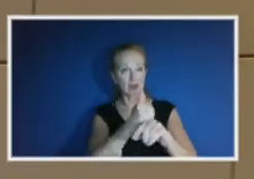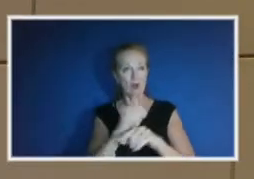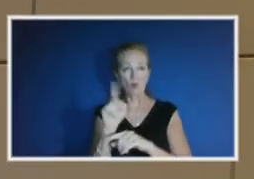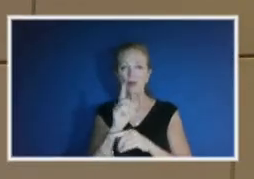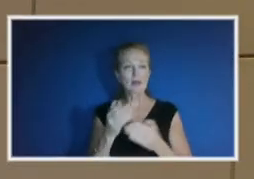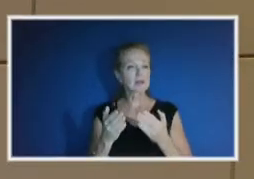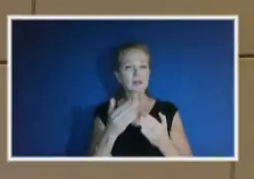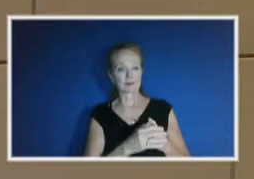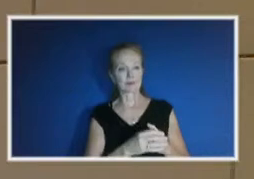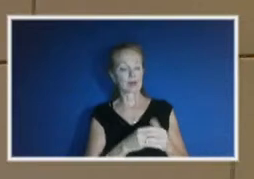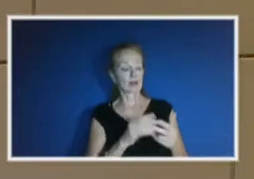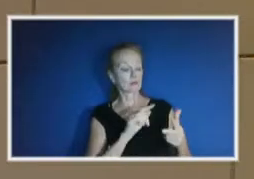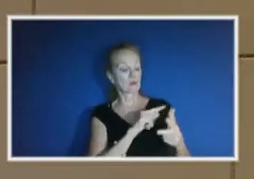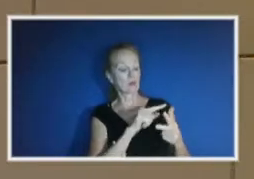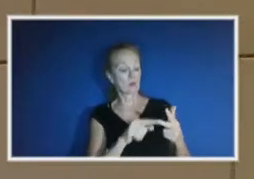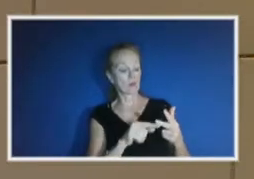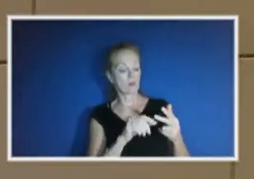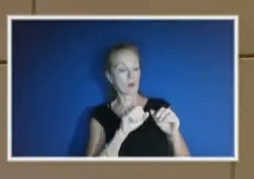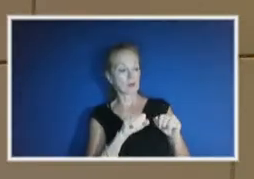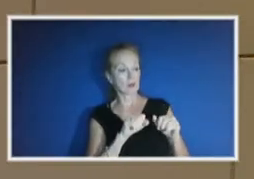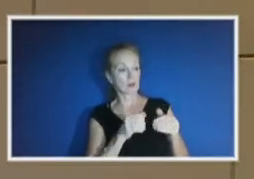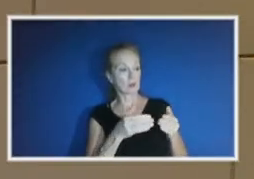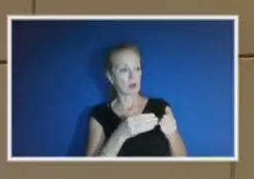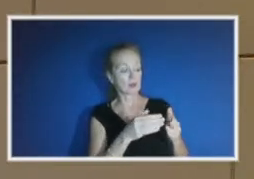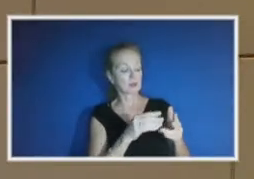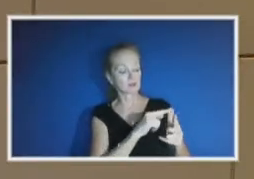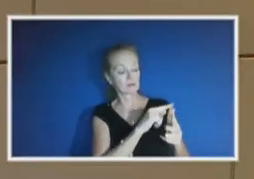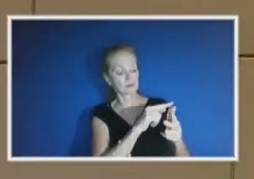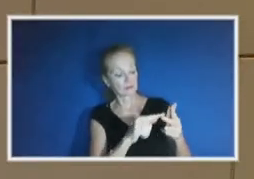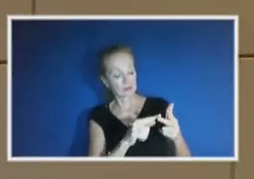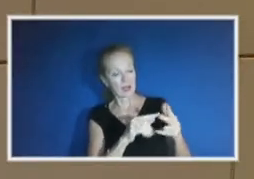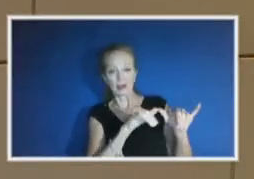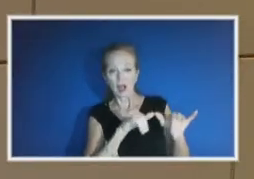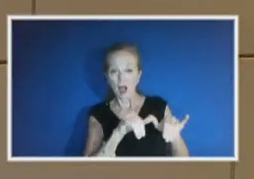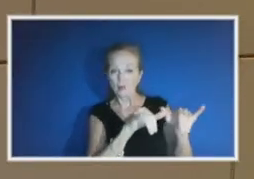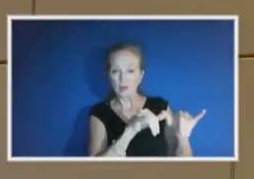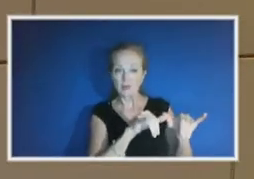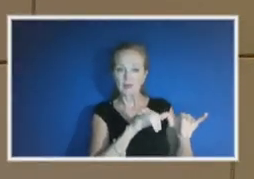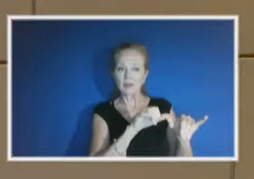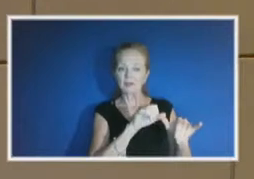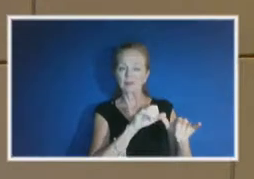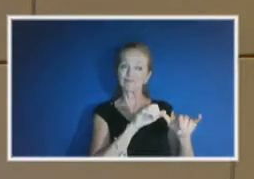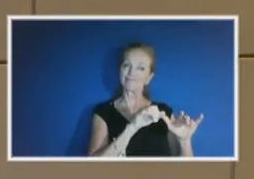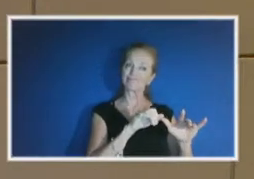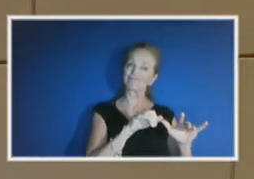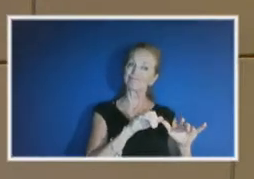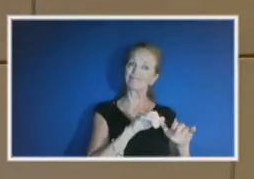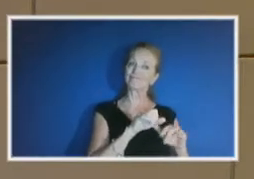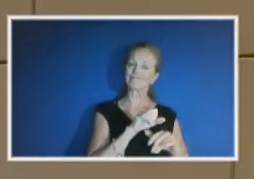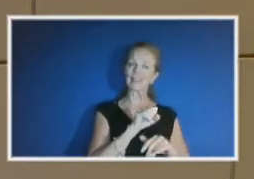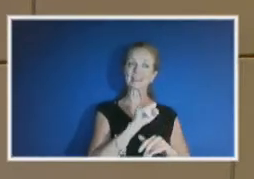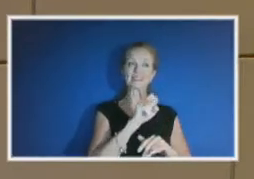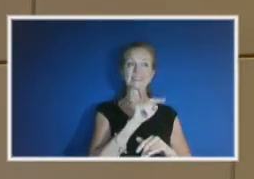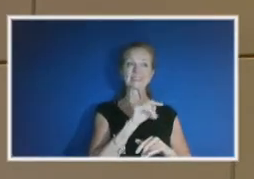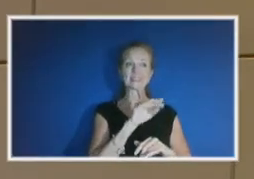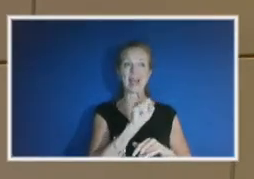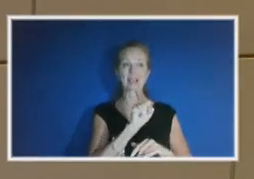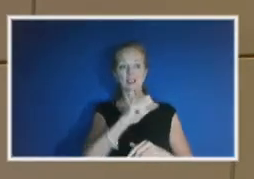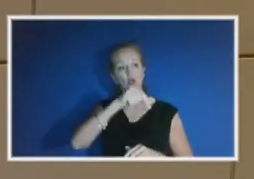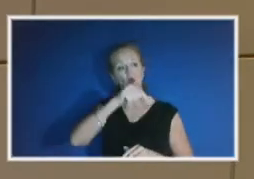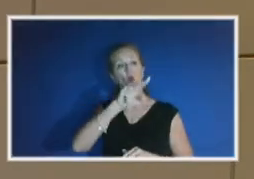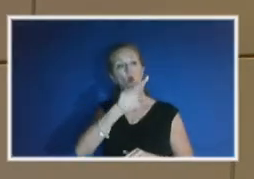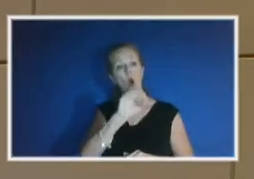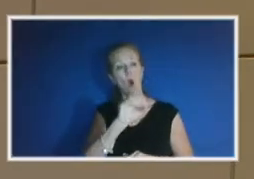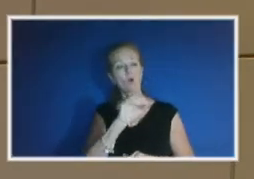do? Mayor Pro. The common ground is that the status quo of this committee is not sufficient.